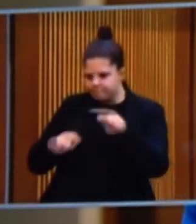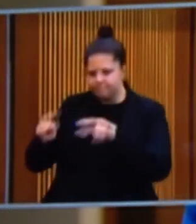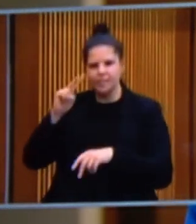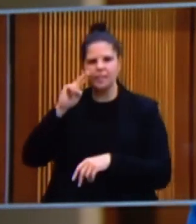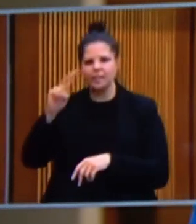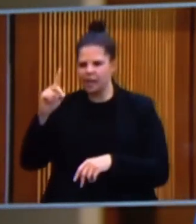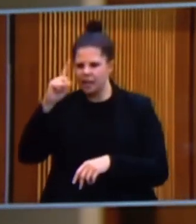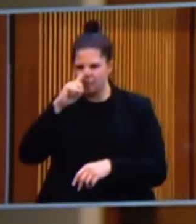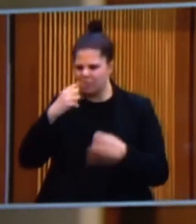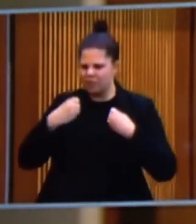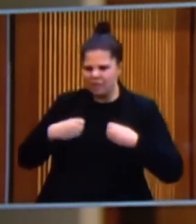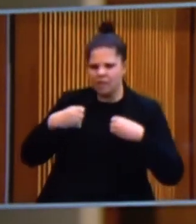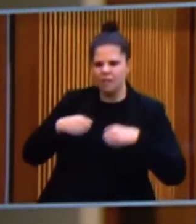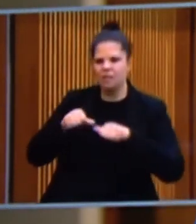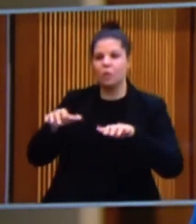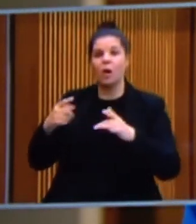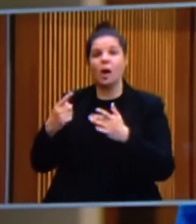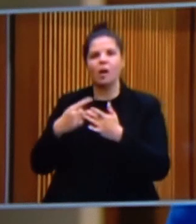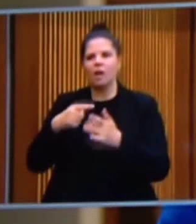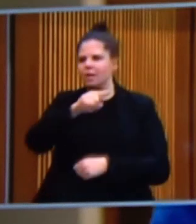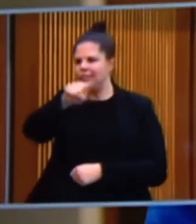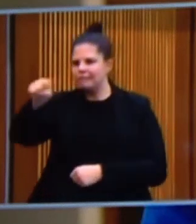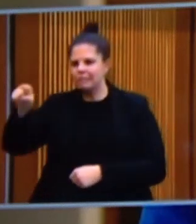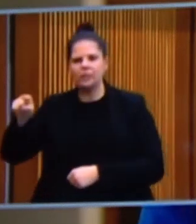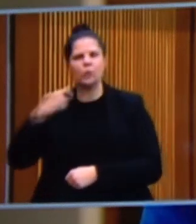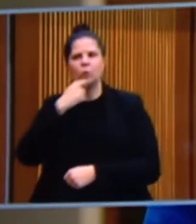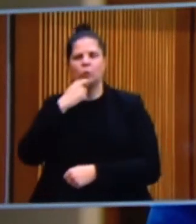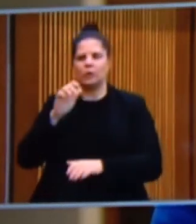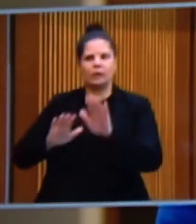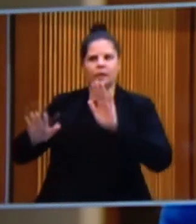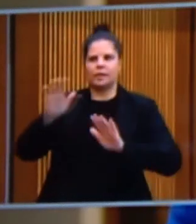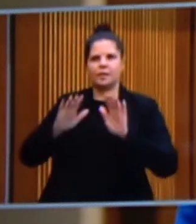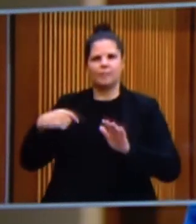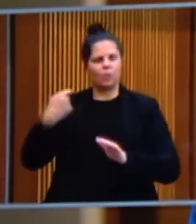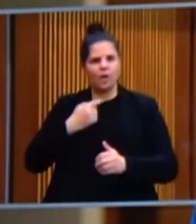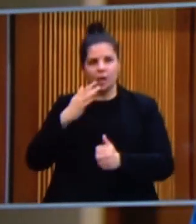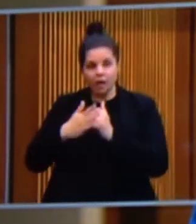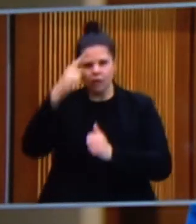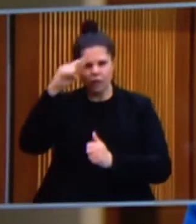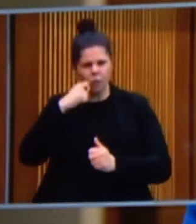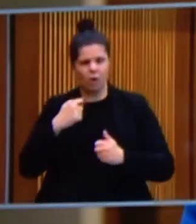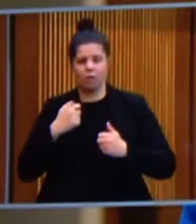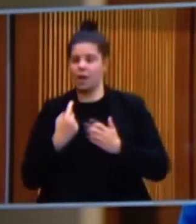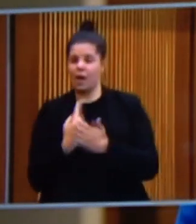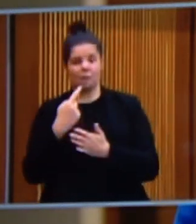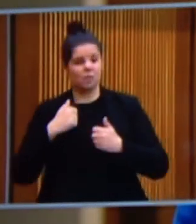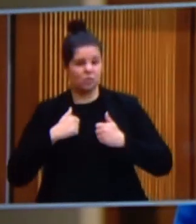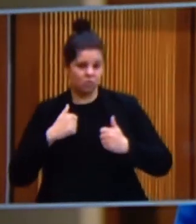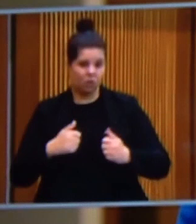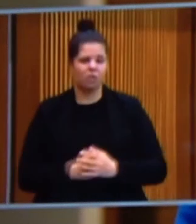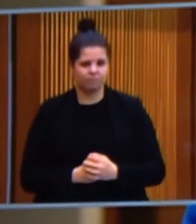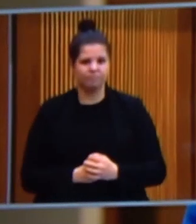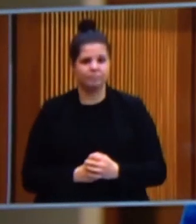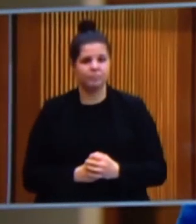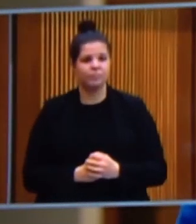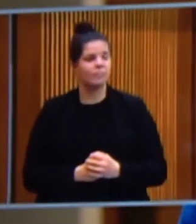is crossing other healthcare systems in a way that we couldn't imagine. I think the Minister has actually emphasised